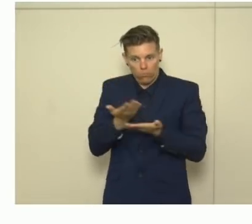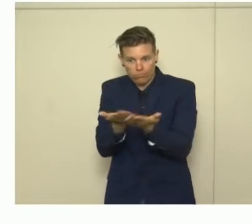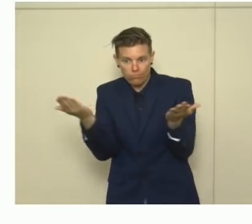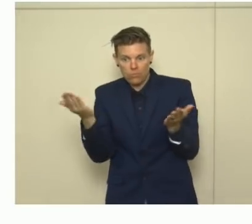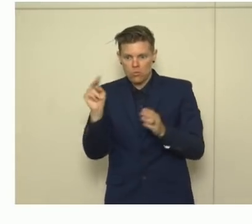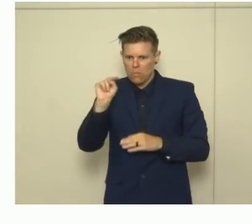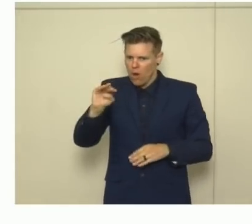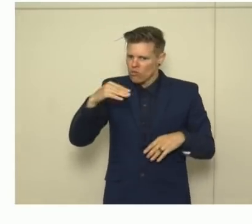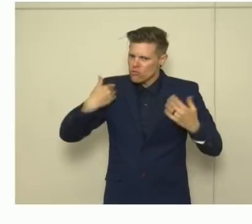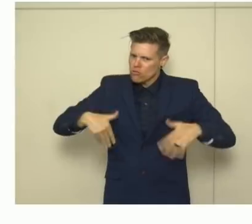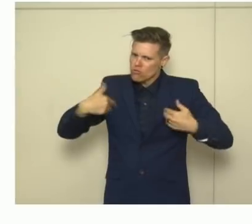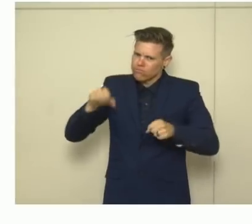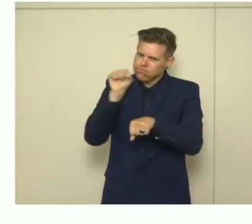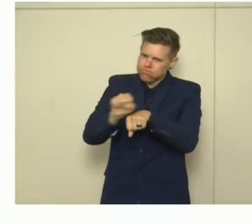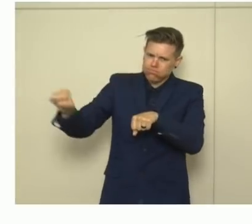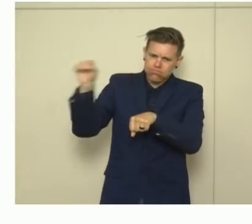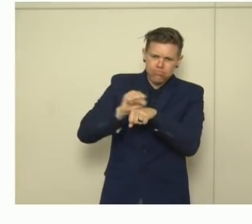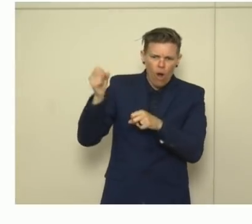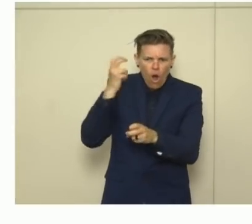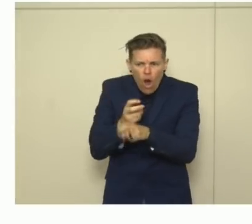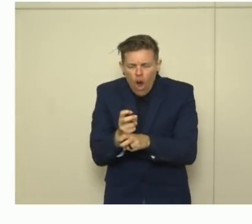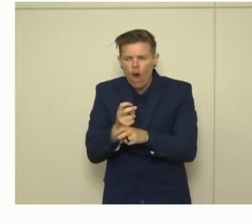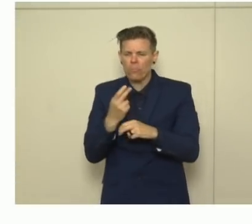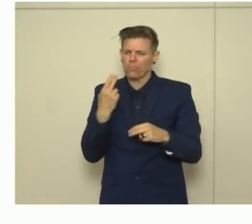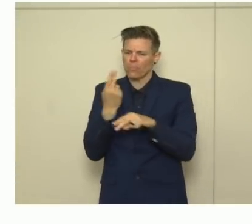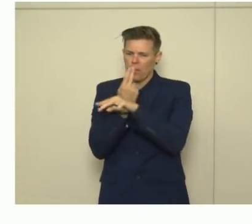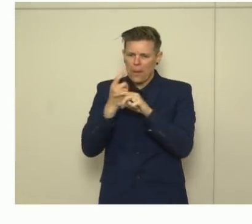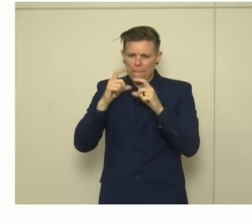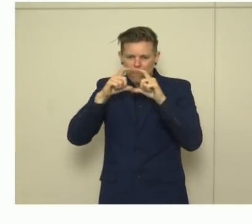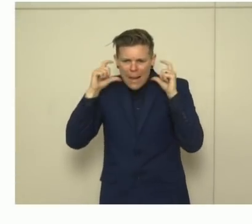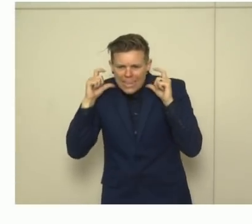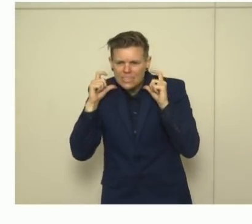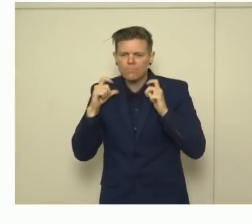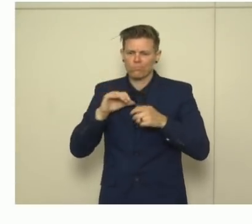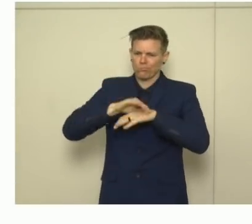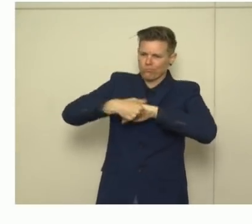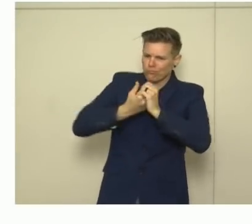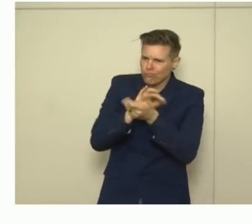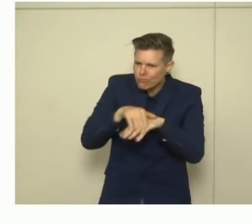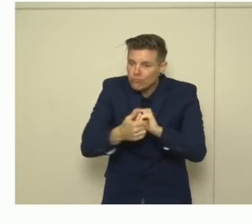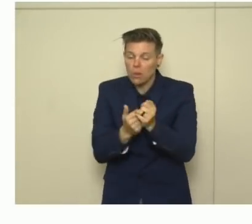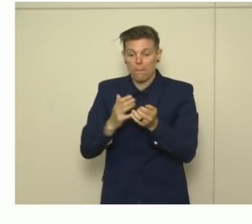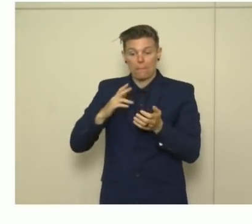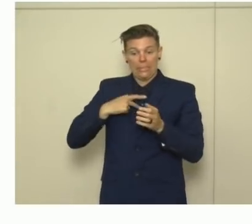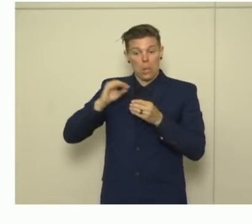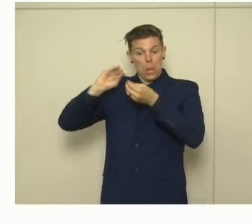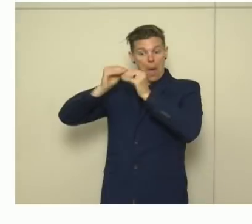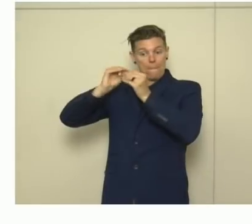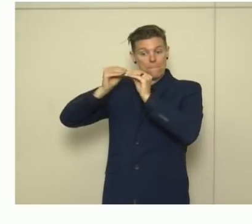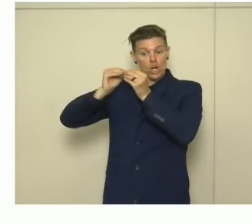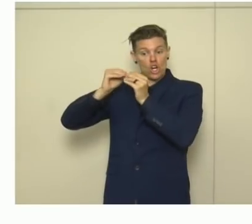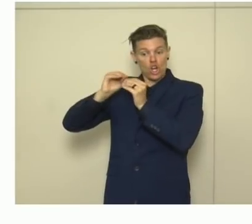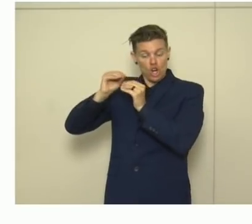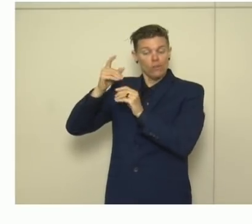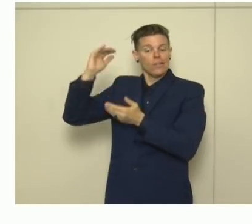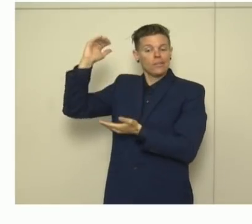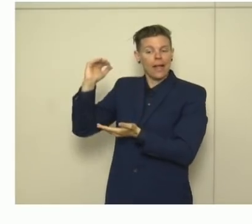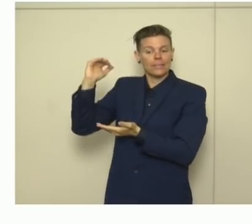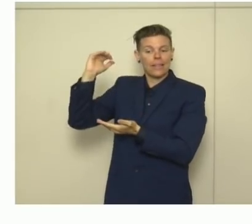the virus, bringing our case counts down, are getting us now to the point where we can slowly start phasing back in-person